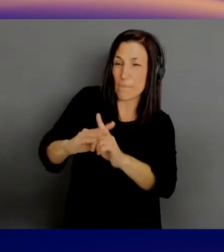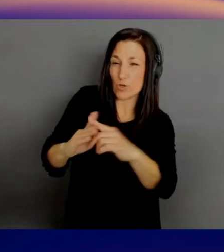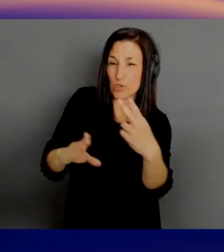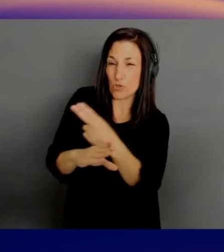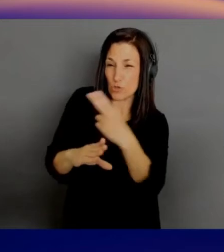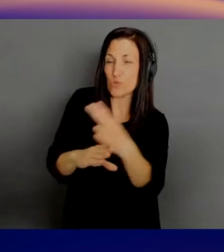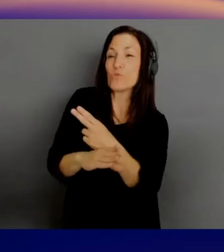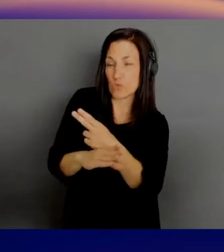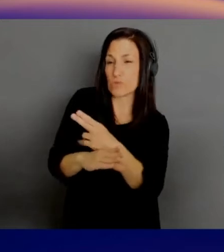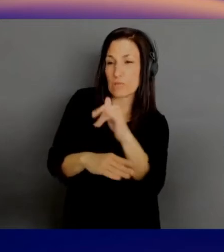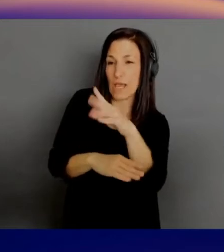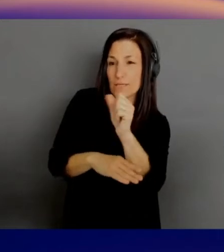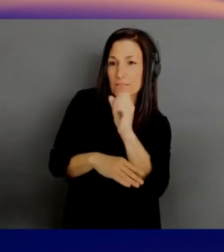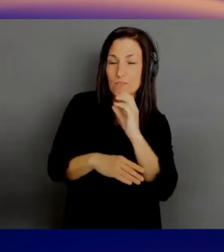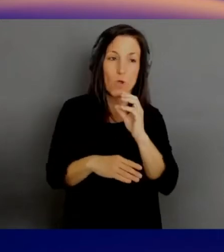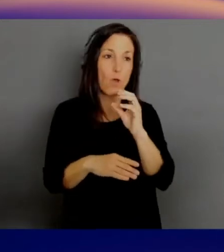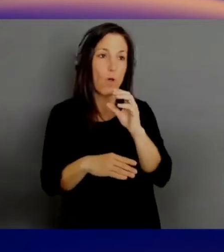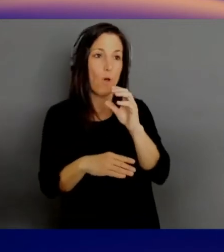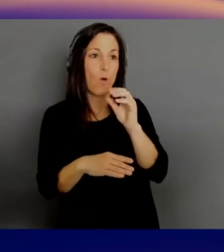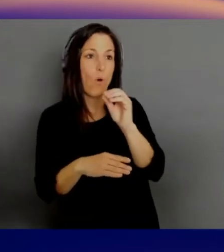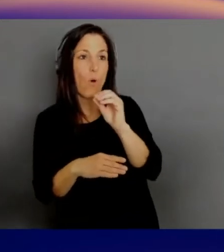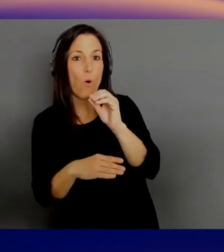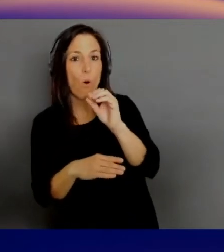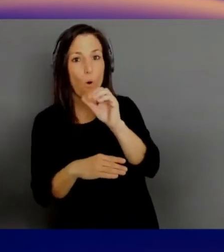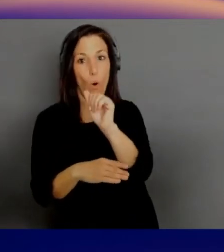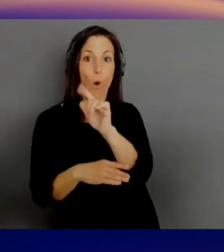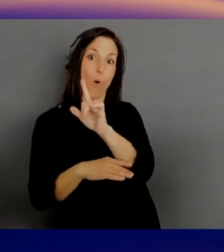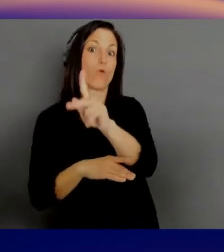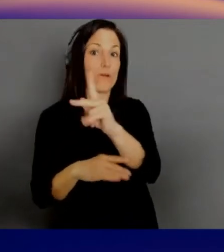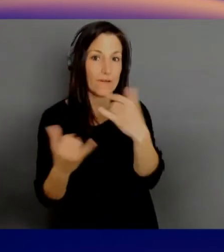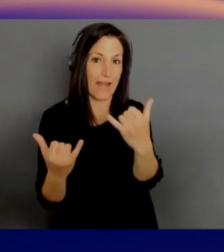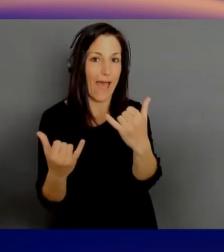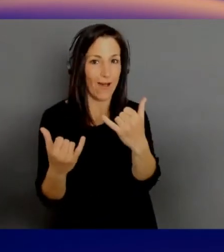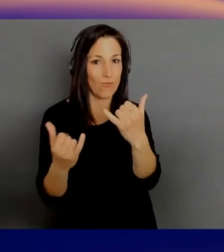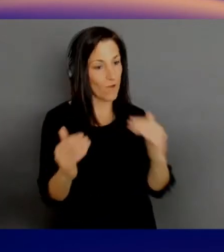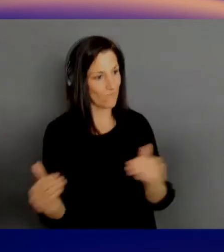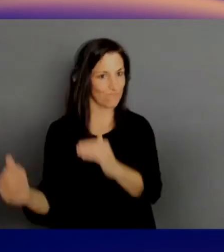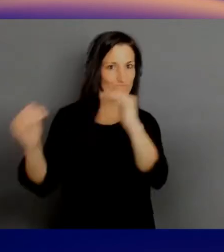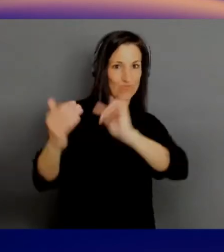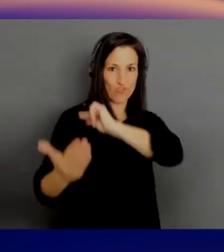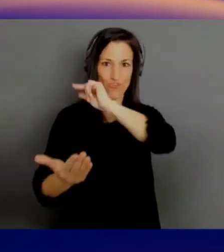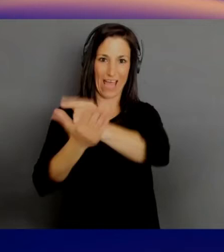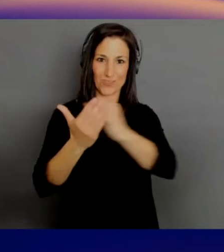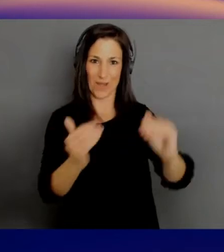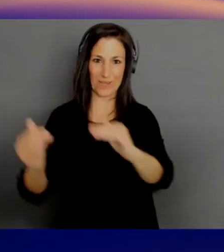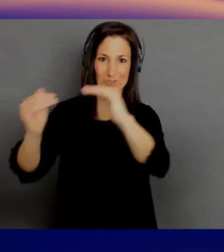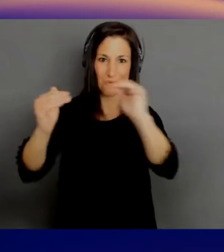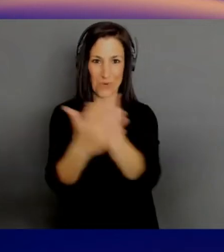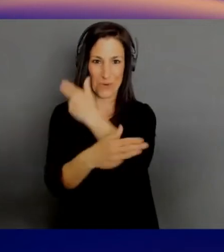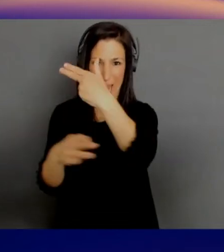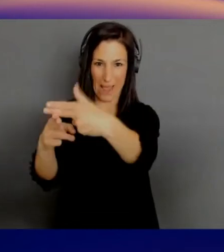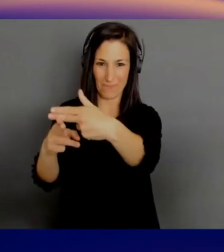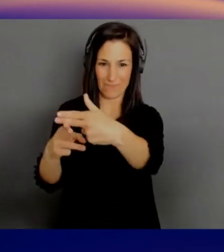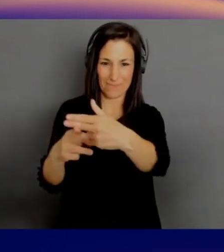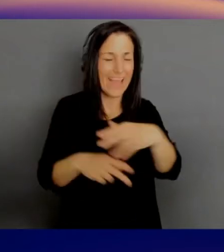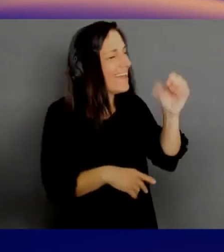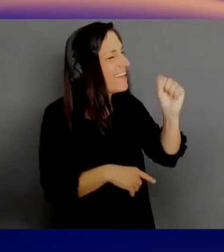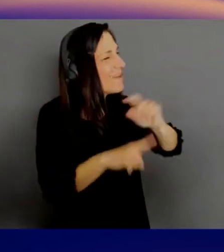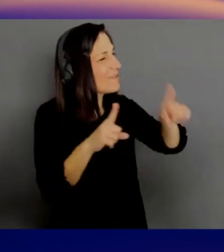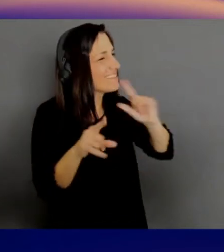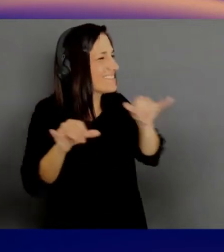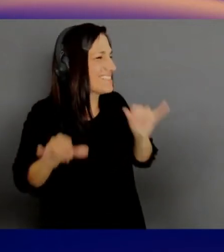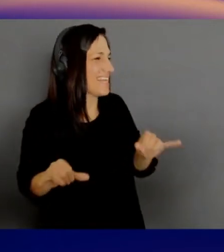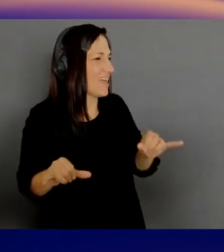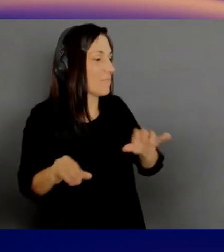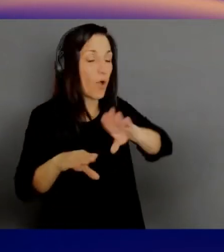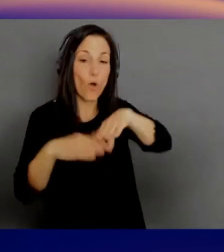stack, the- Olk. whatever we're Yeah. calling We're it. on Olk now. Yeah. Yeah. We've graduated. But it's the same. I mean, Right. the thing is, OpenSearch is